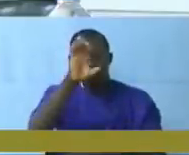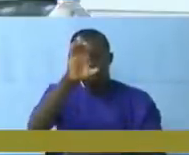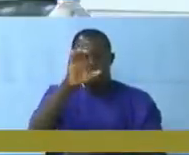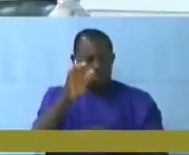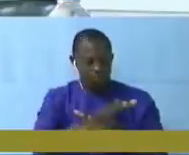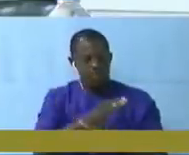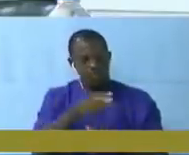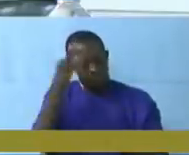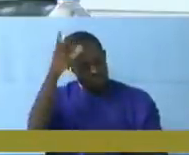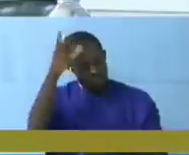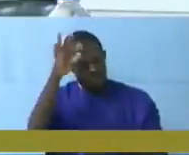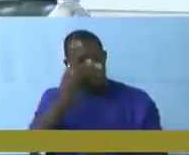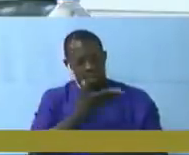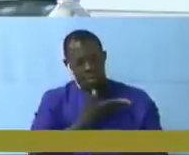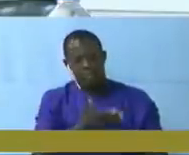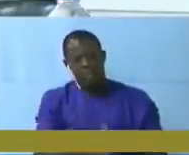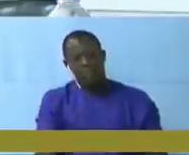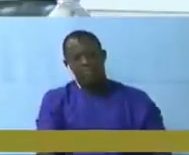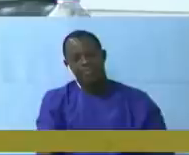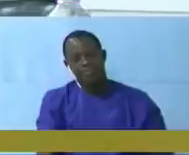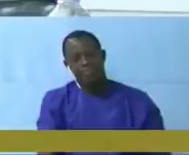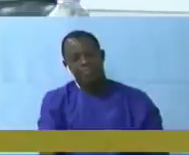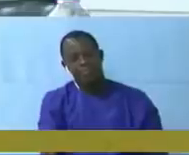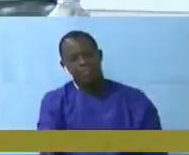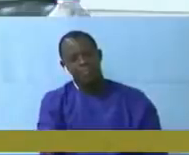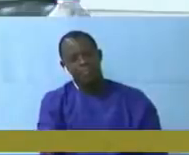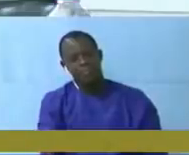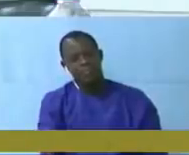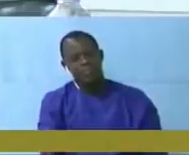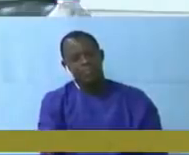aju ci wali copari le itemen